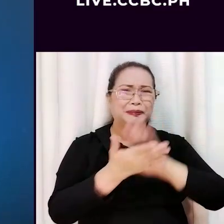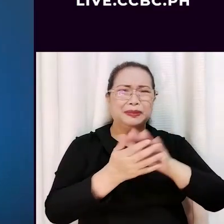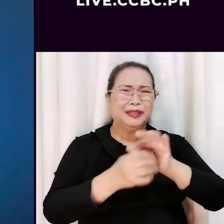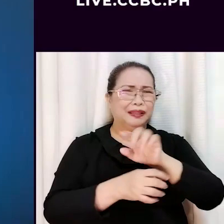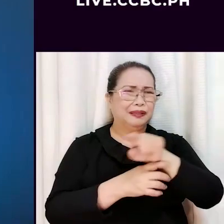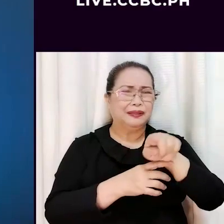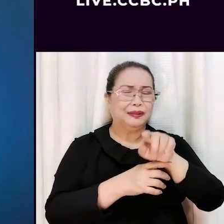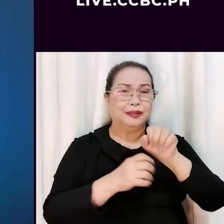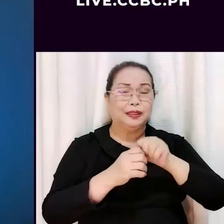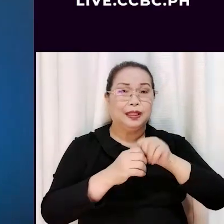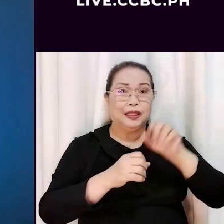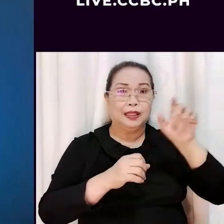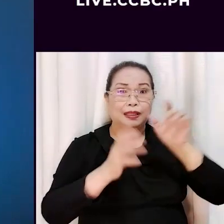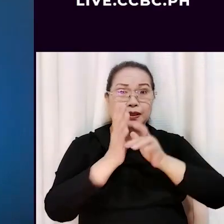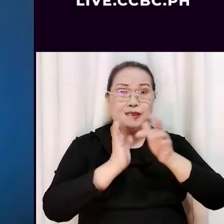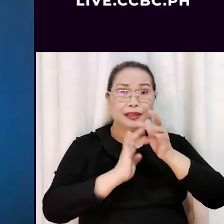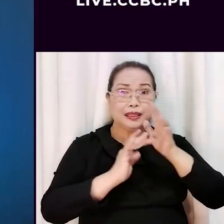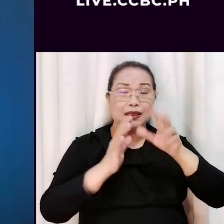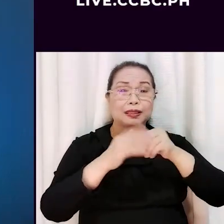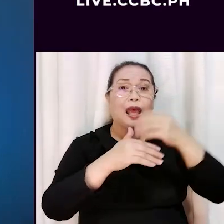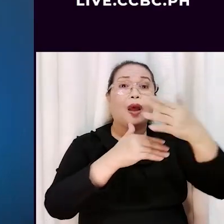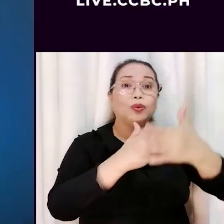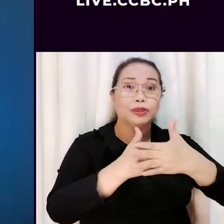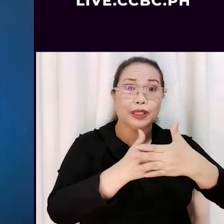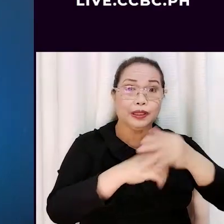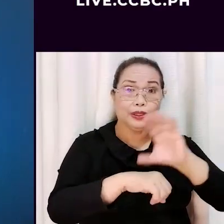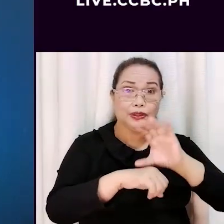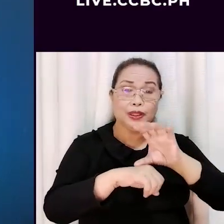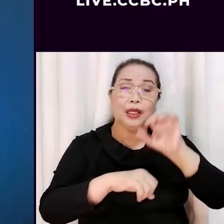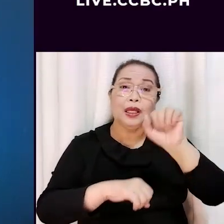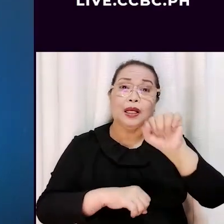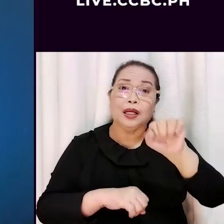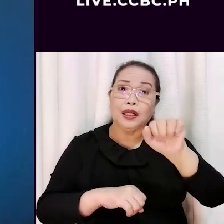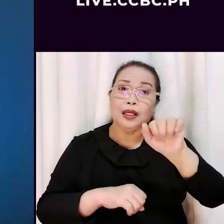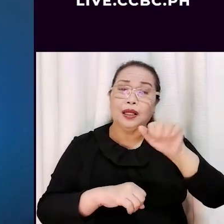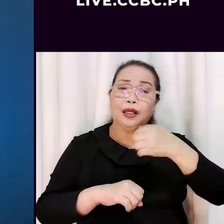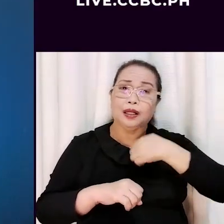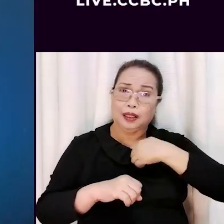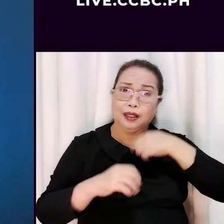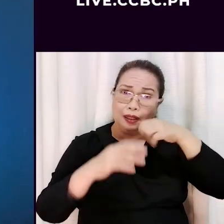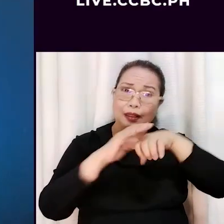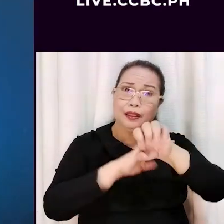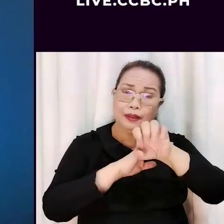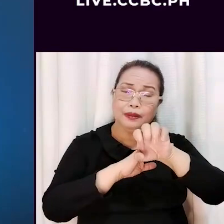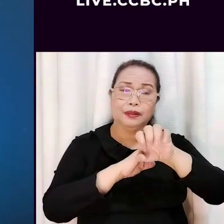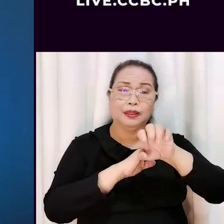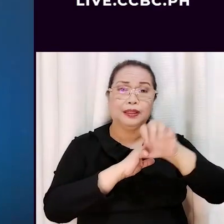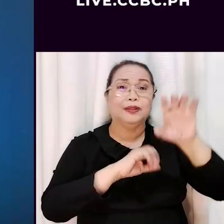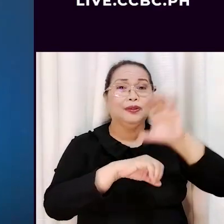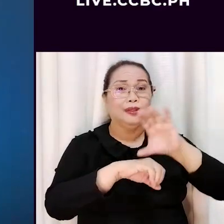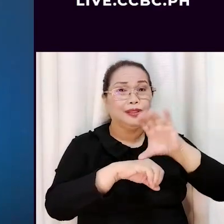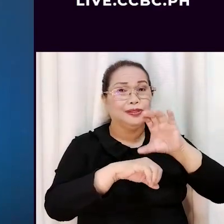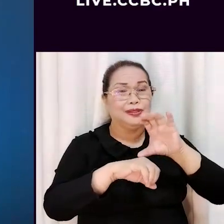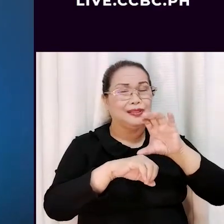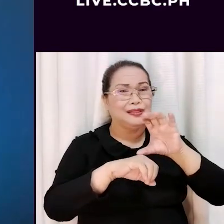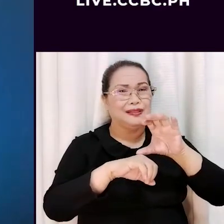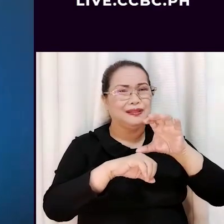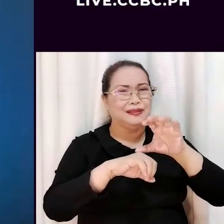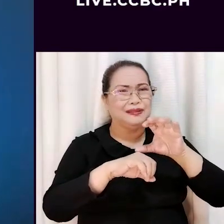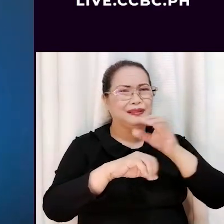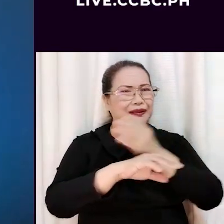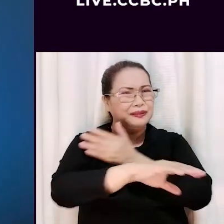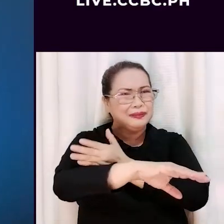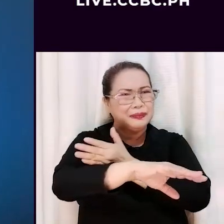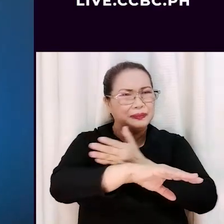I stand at the door." He's outside. Huh? Let me in. See, the church was going through the motion of